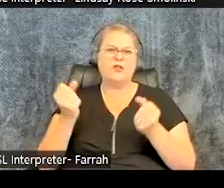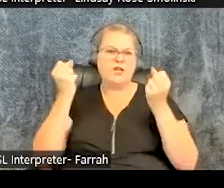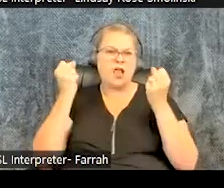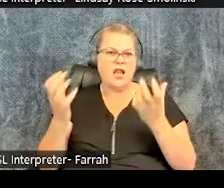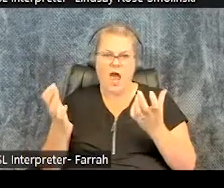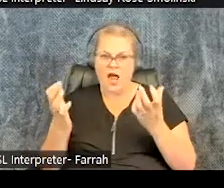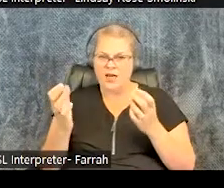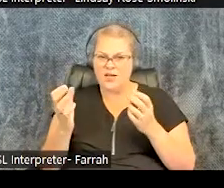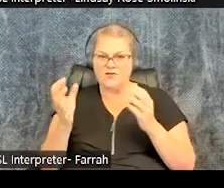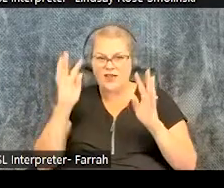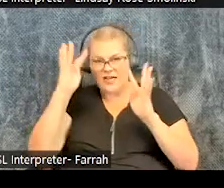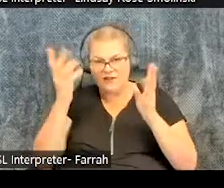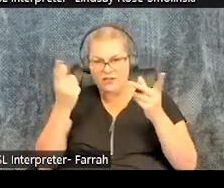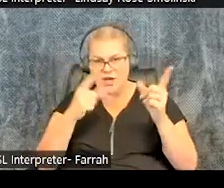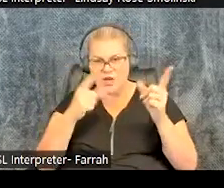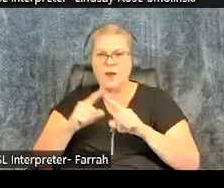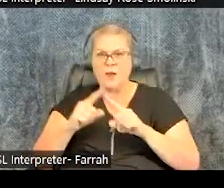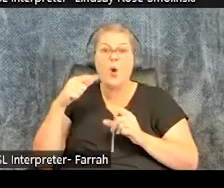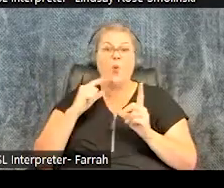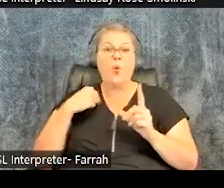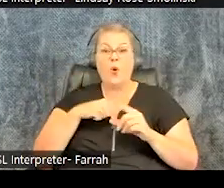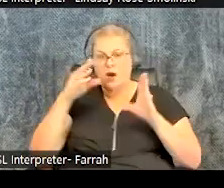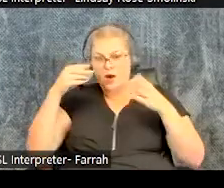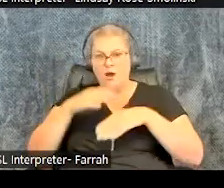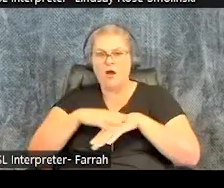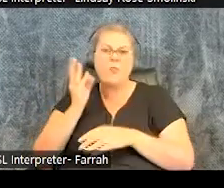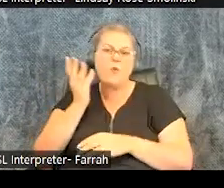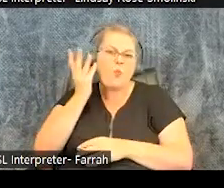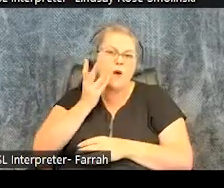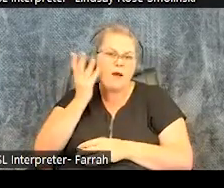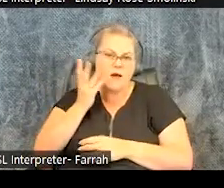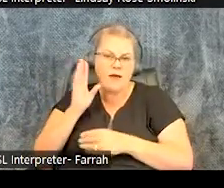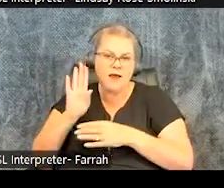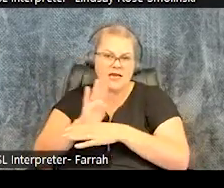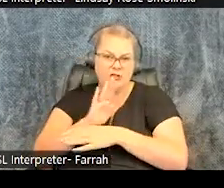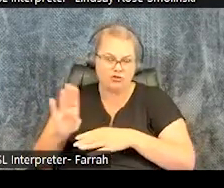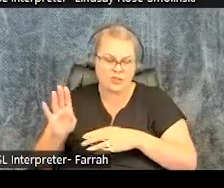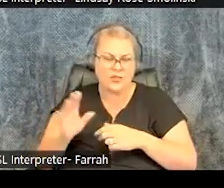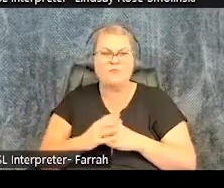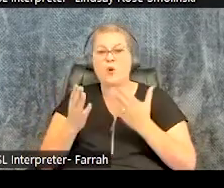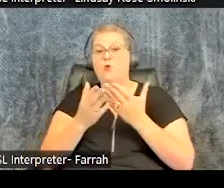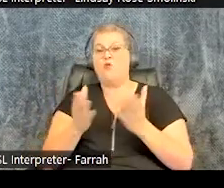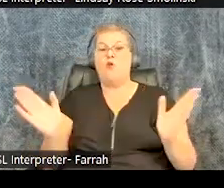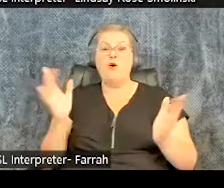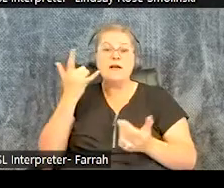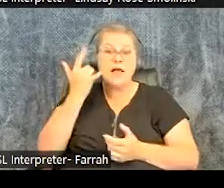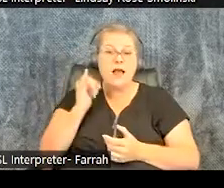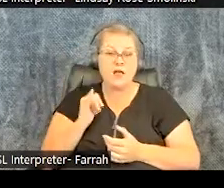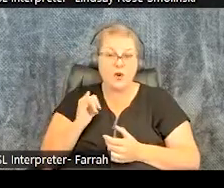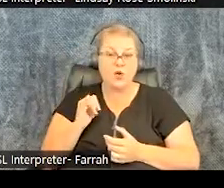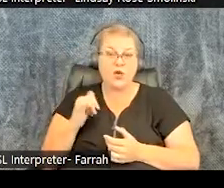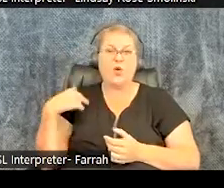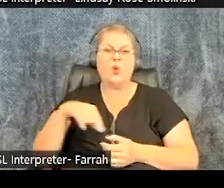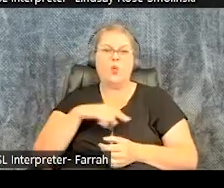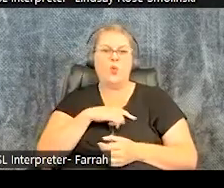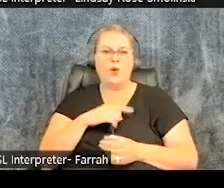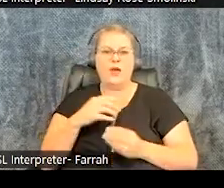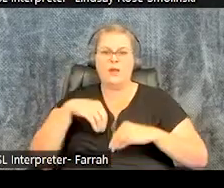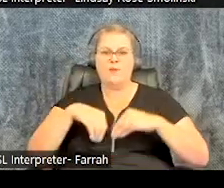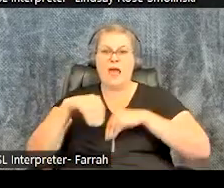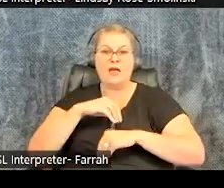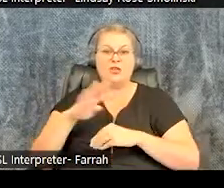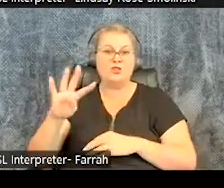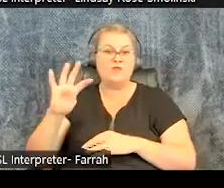are working in the wine industry. So what we're going to be doing is across California, we package